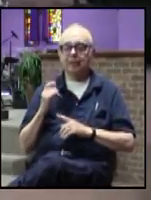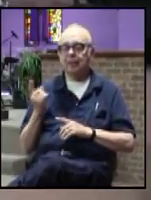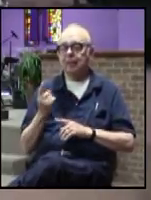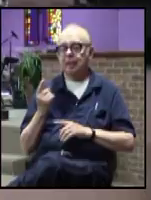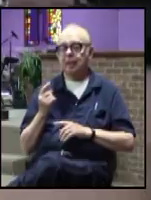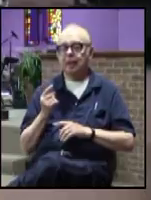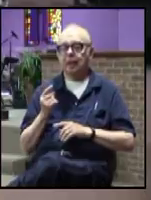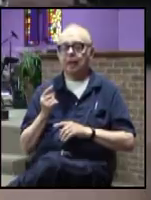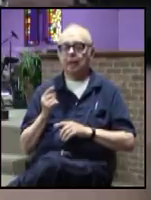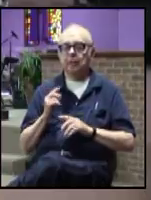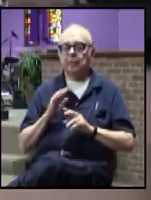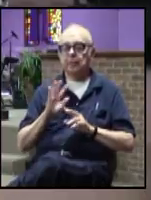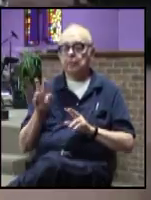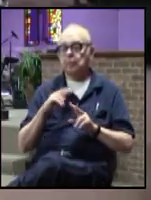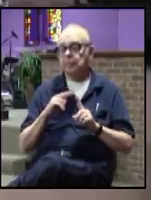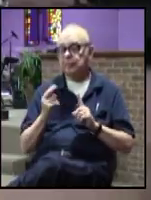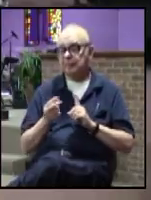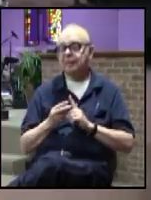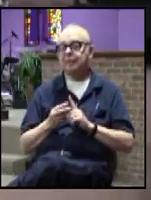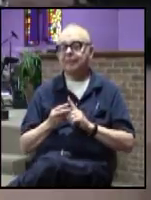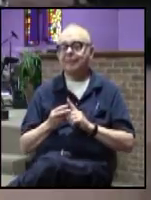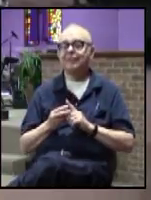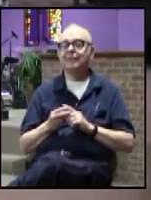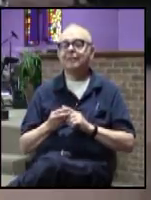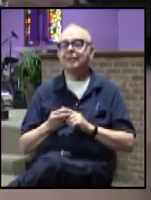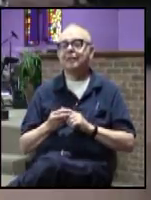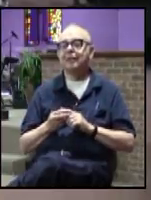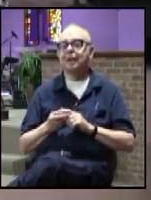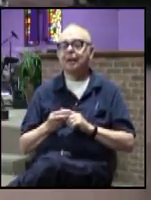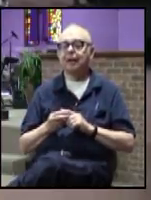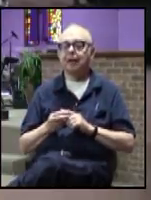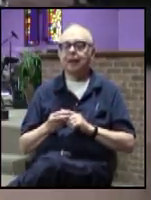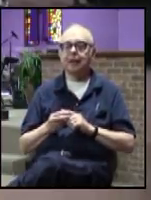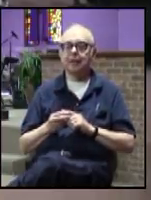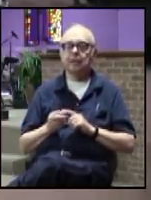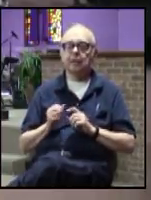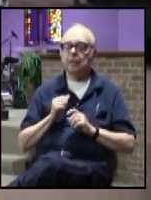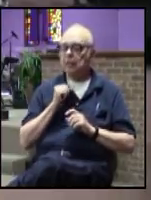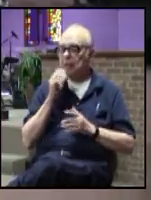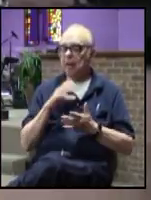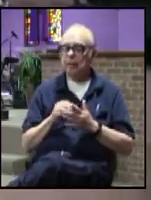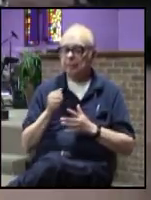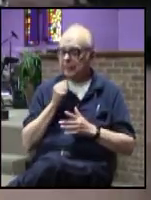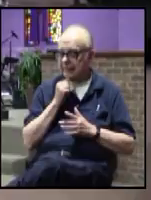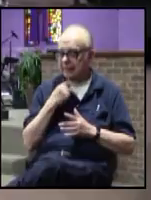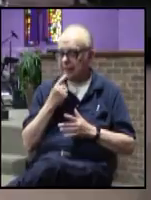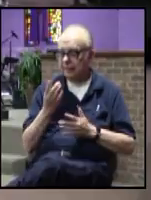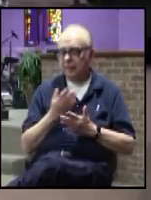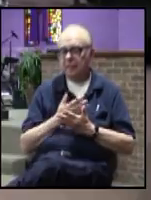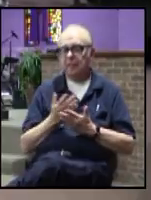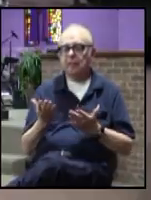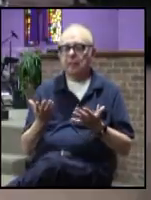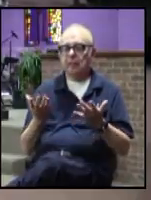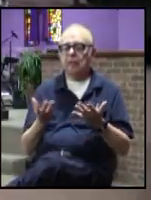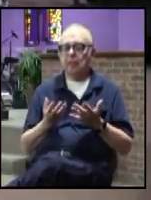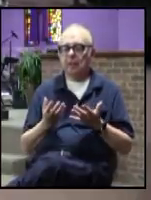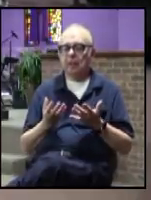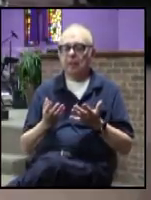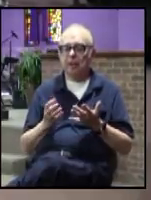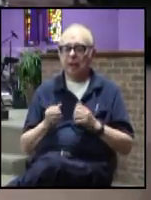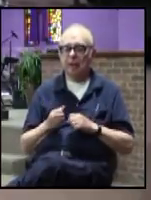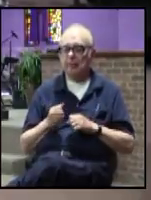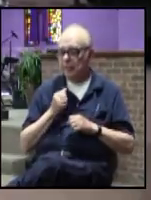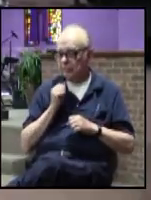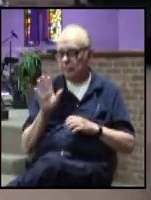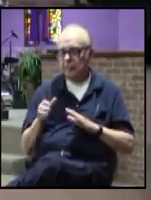If you're always looking at it from your perspective, you're not going to learn patience. But let me say this to you. If you really want to learn